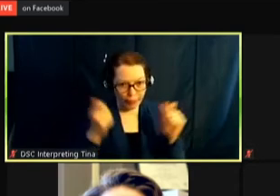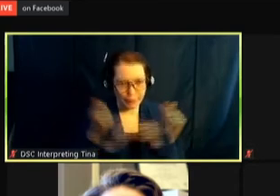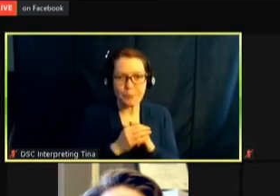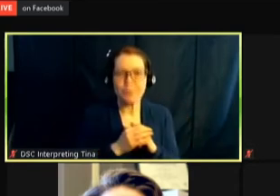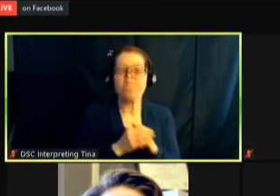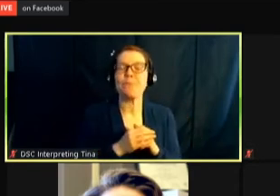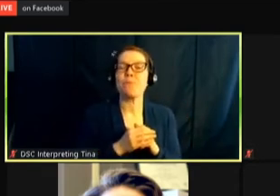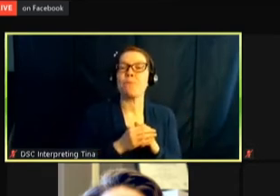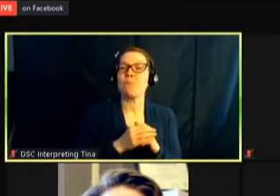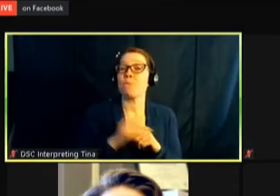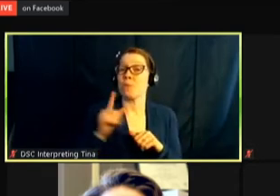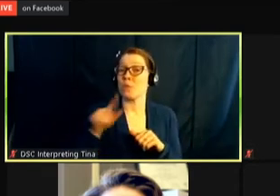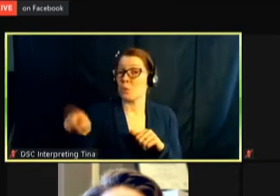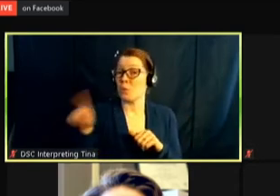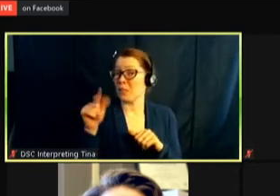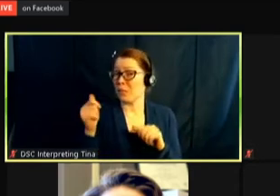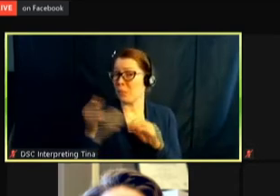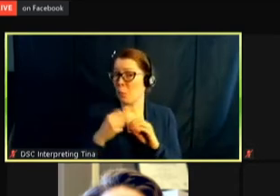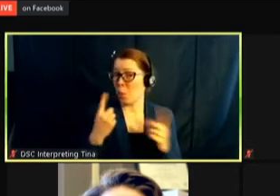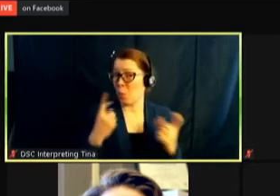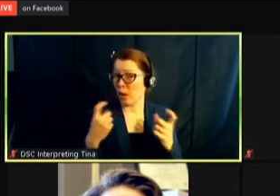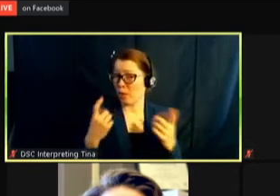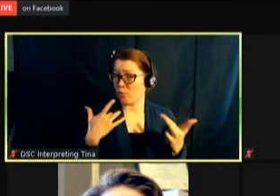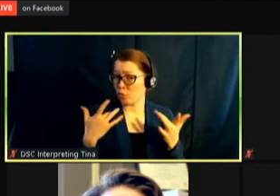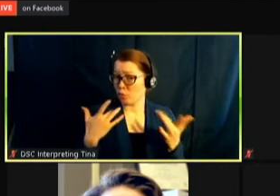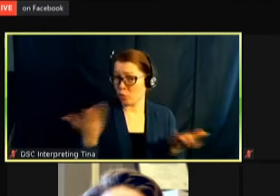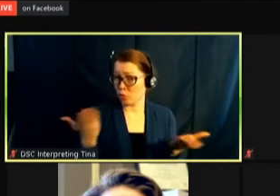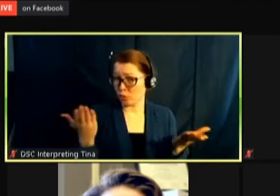Are there any more questions, concerns?